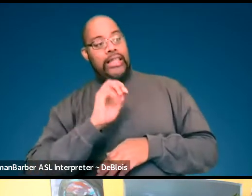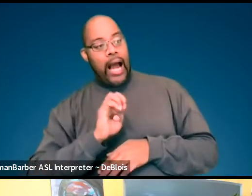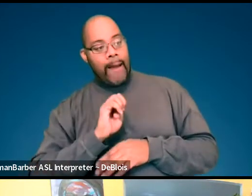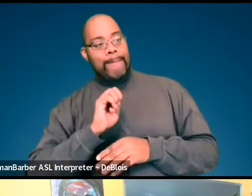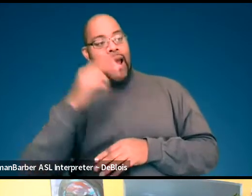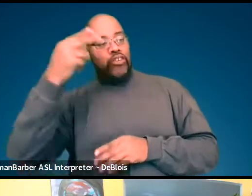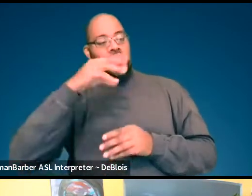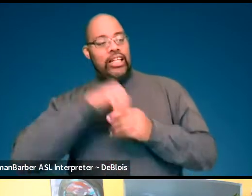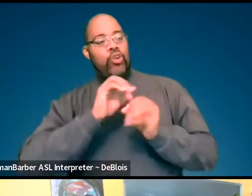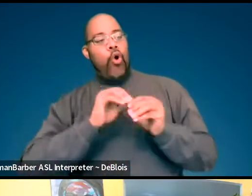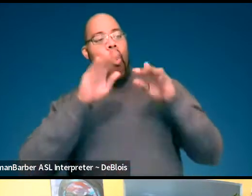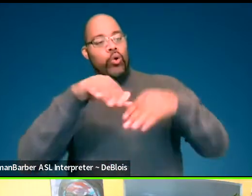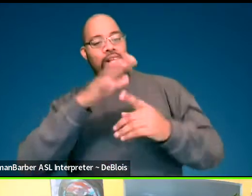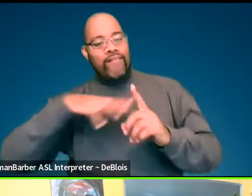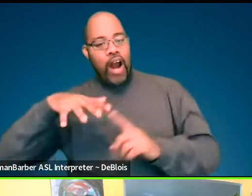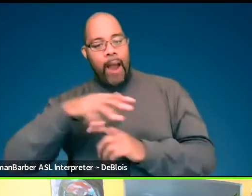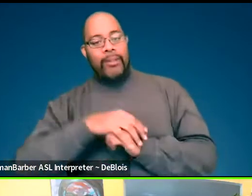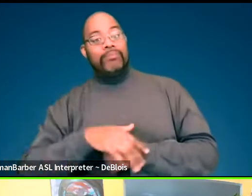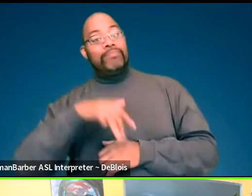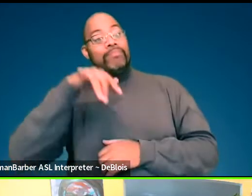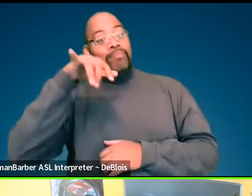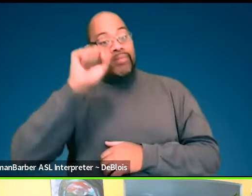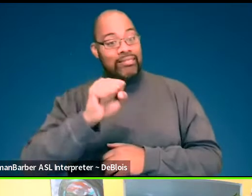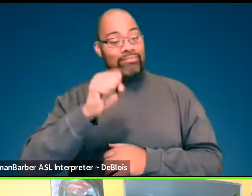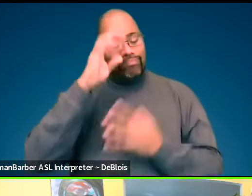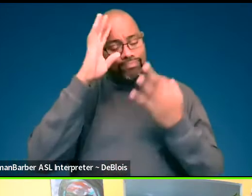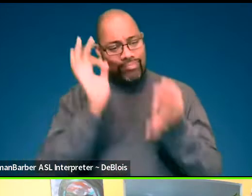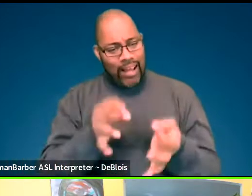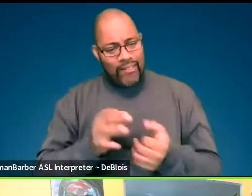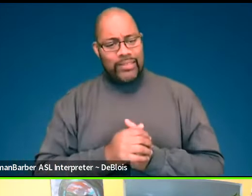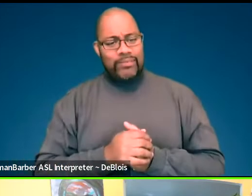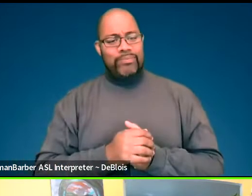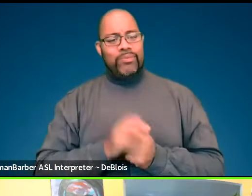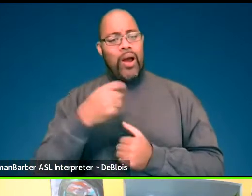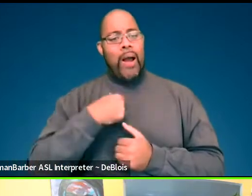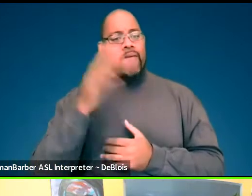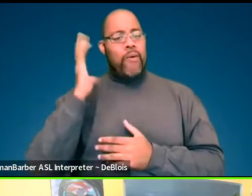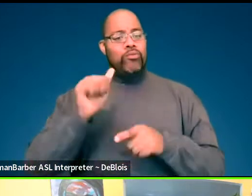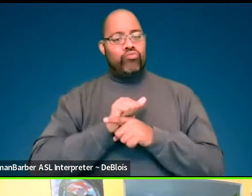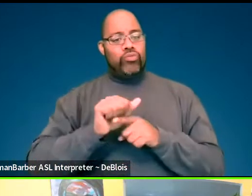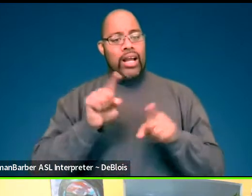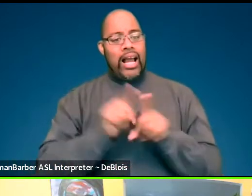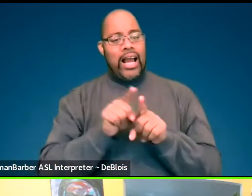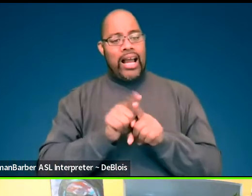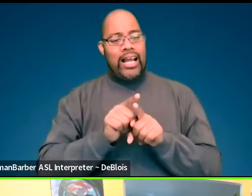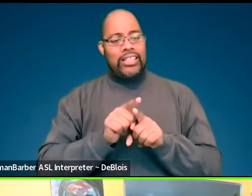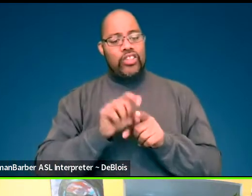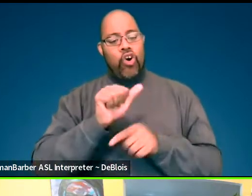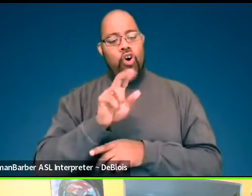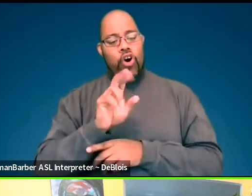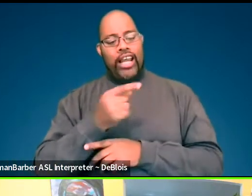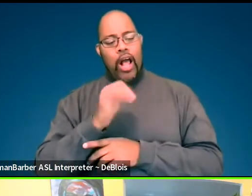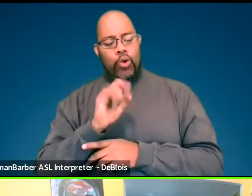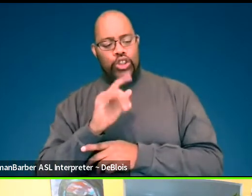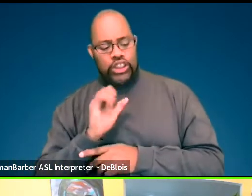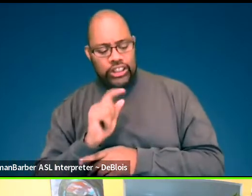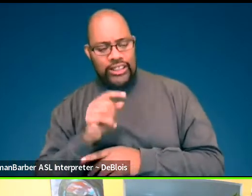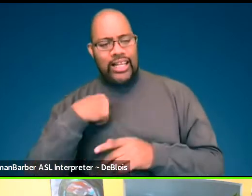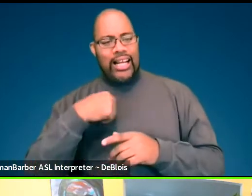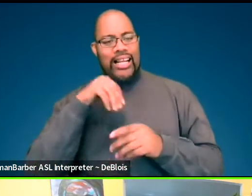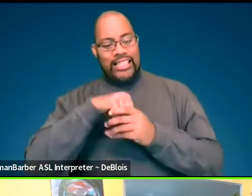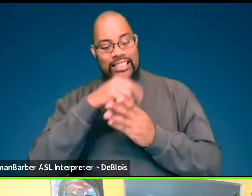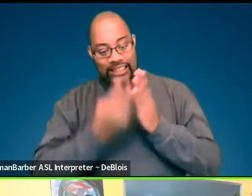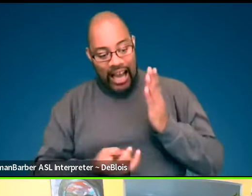ocean environment? Yeah, absolutely. So I'm formally trained as a terrestrial archaeologist, and I got into diving